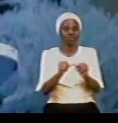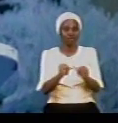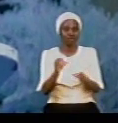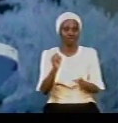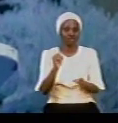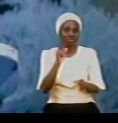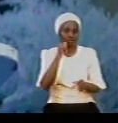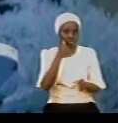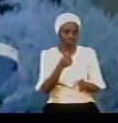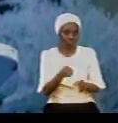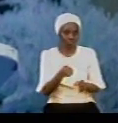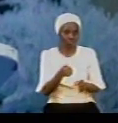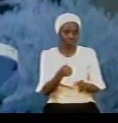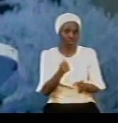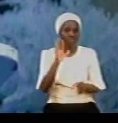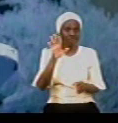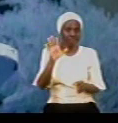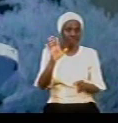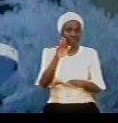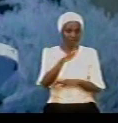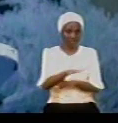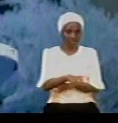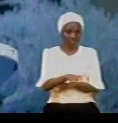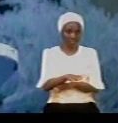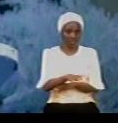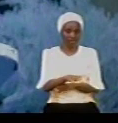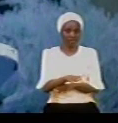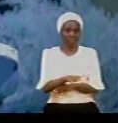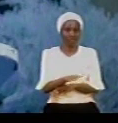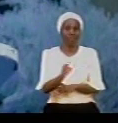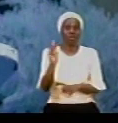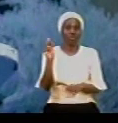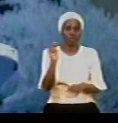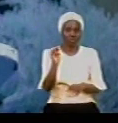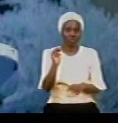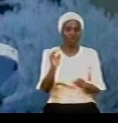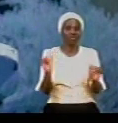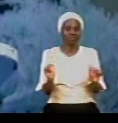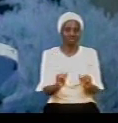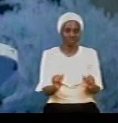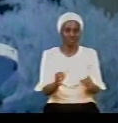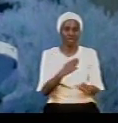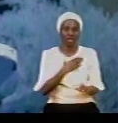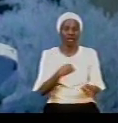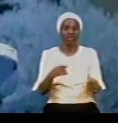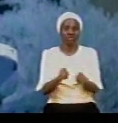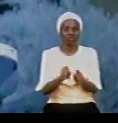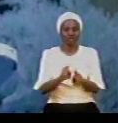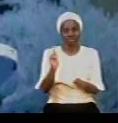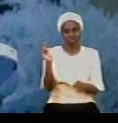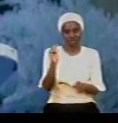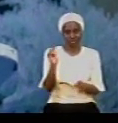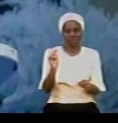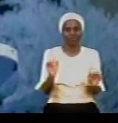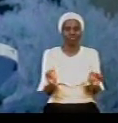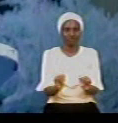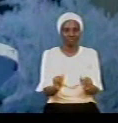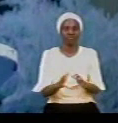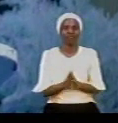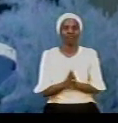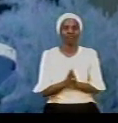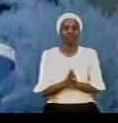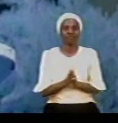same, and Tuesday the same. God visited us yesterday, day